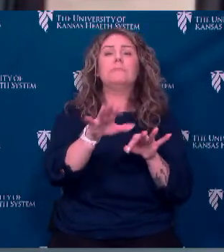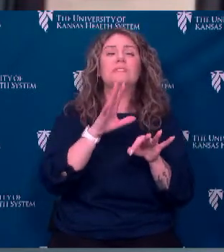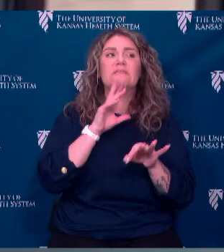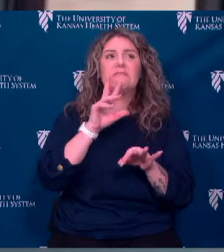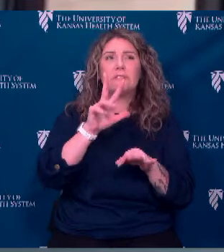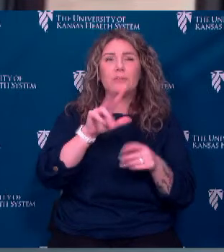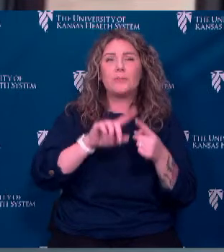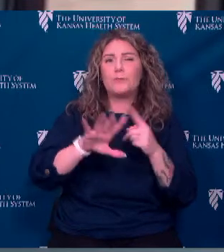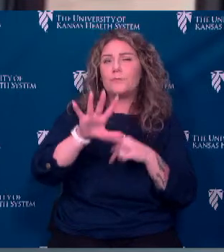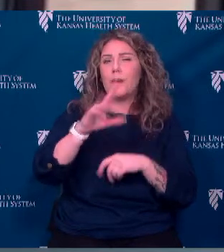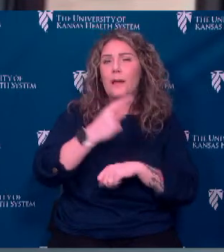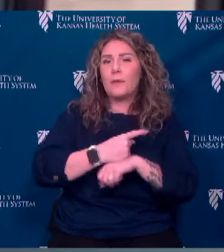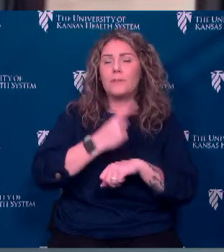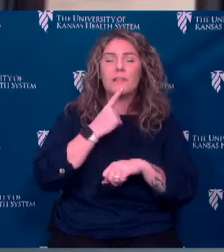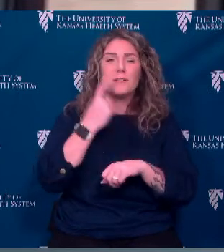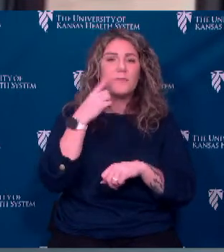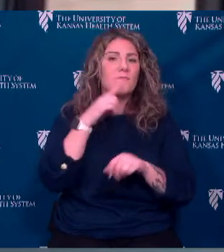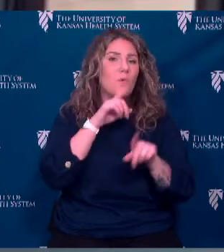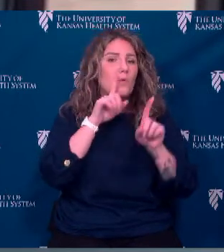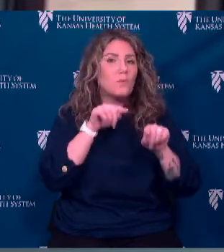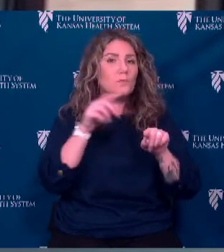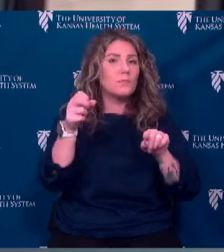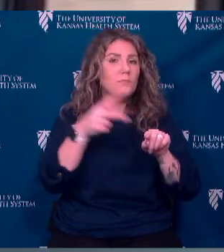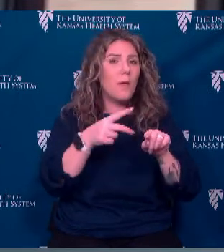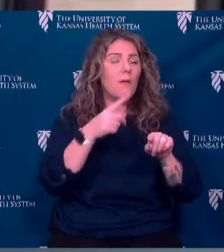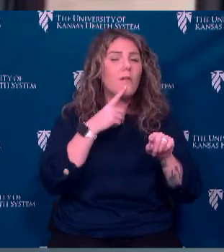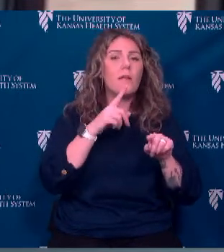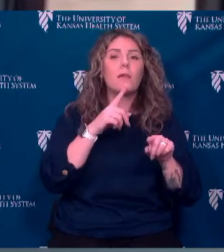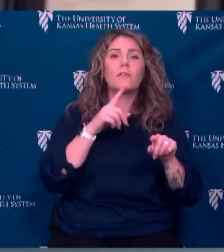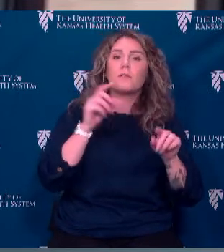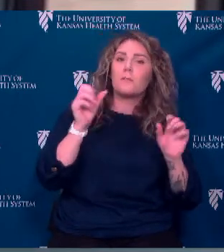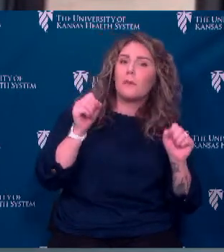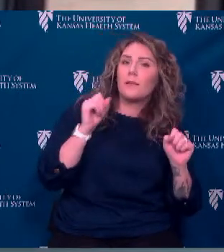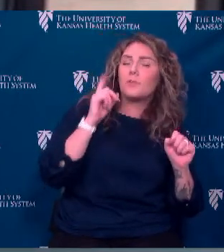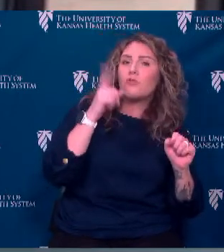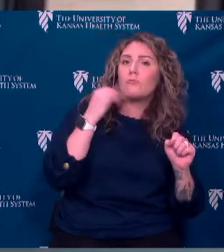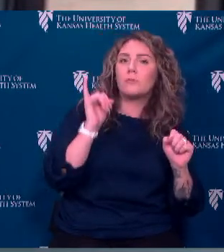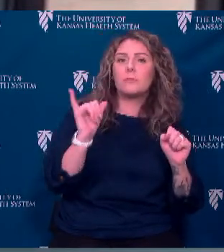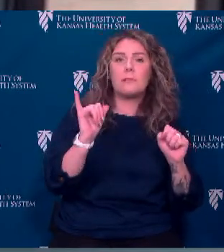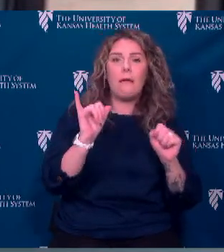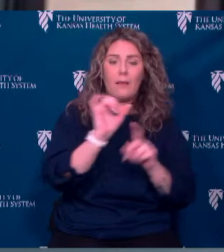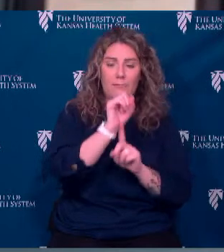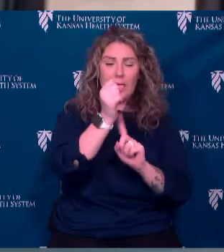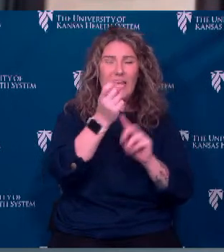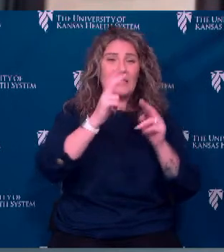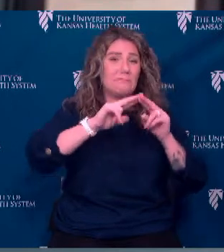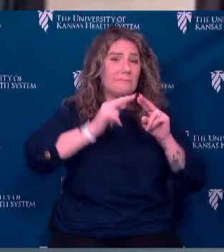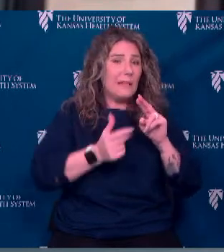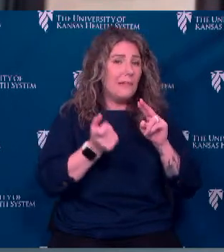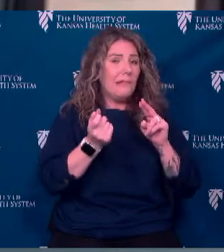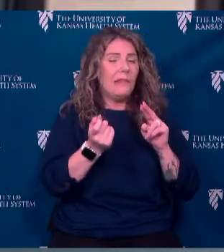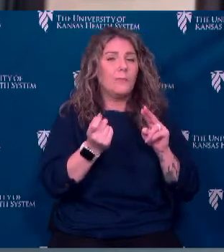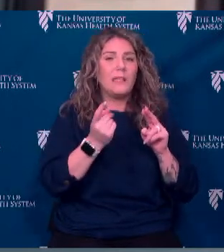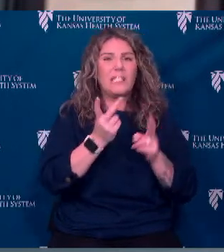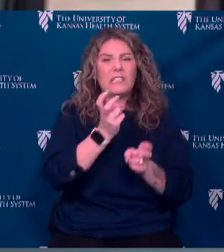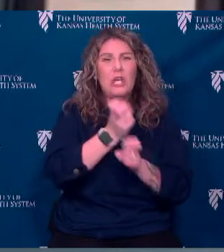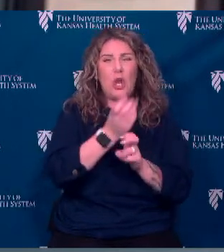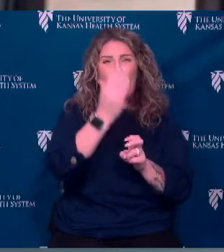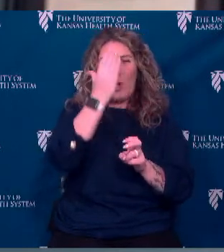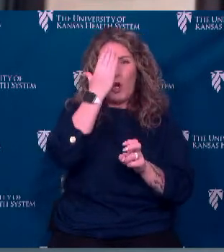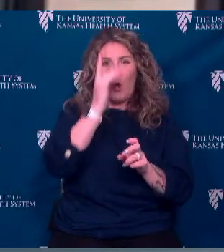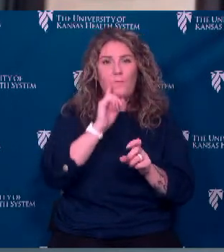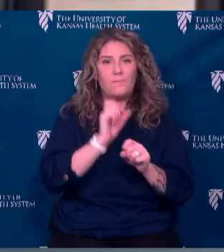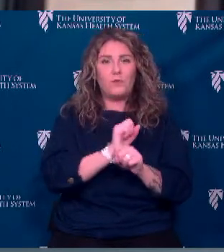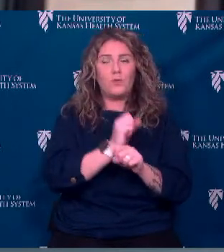days to get some of those results back. So while it does look like our case rate has dropped some, it's hard to tell for sure because of that